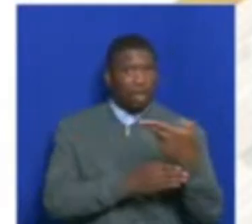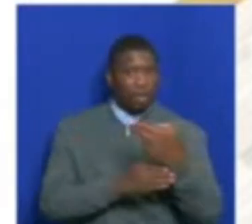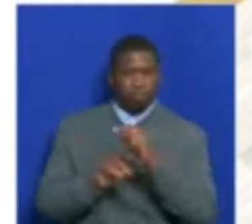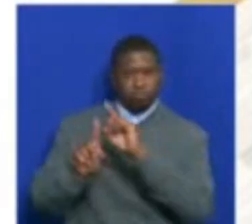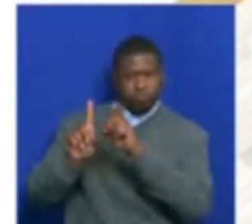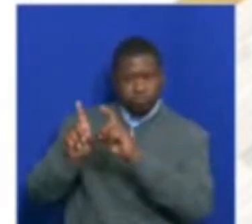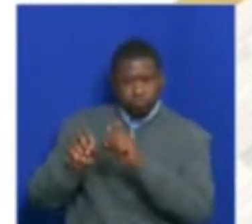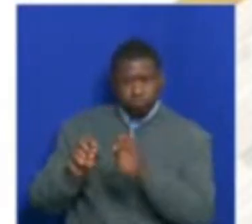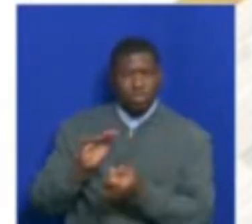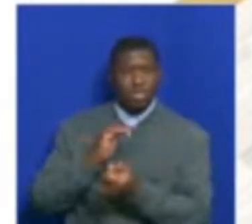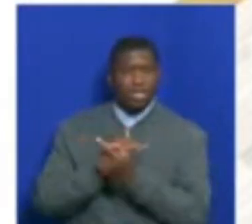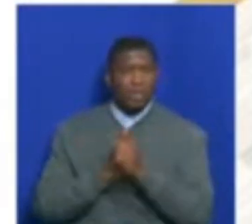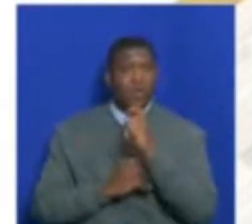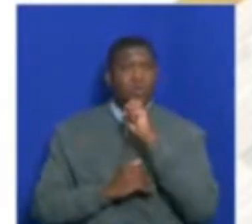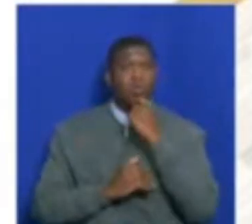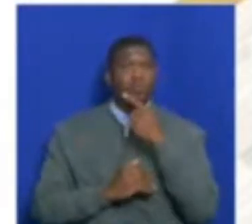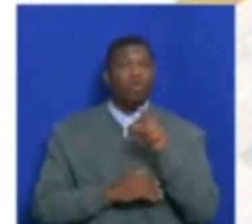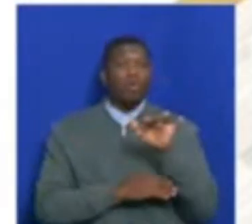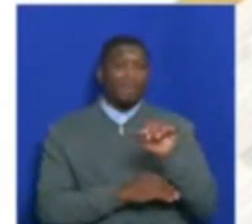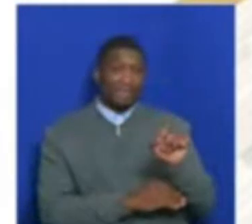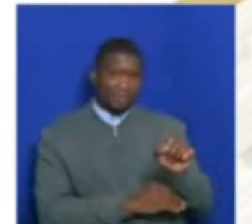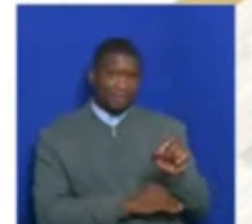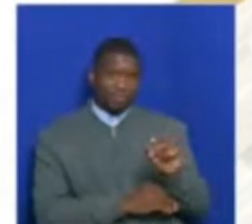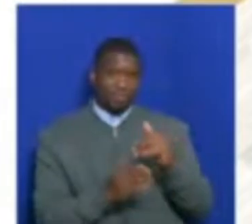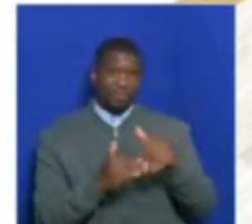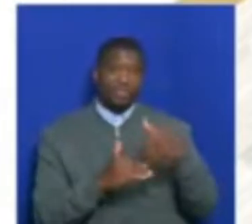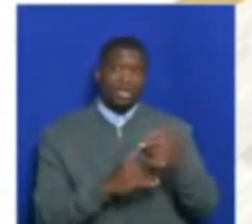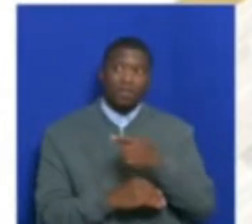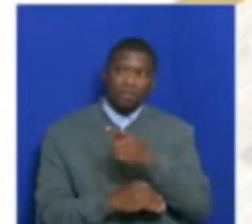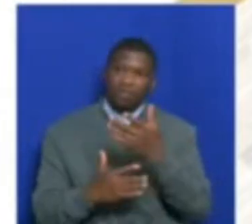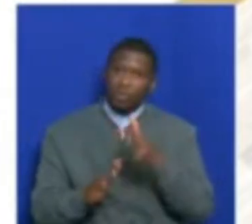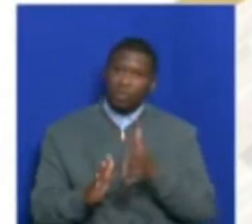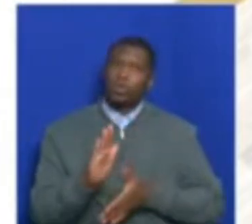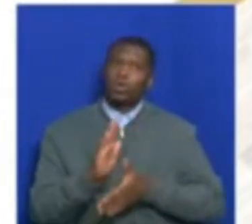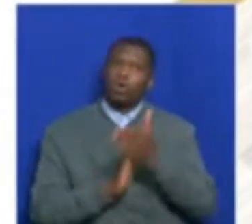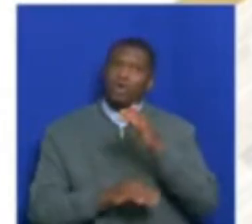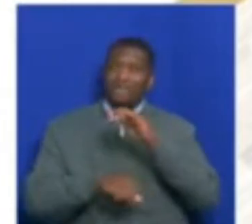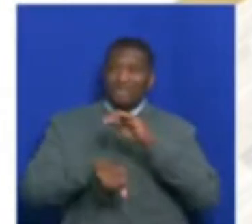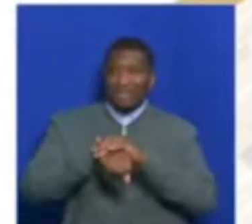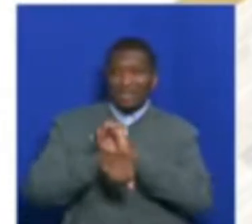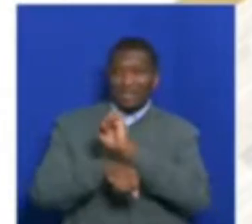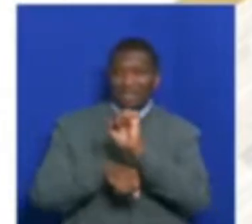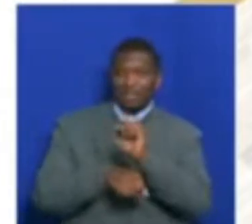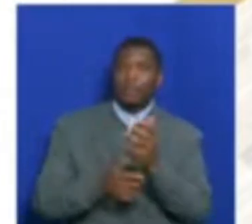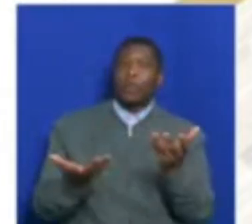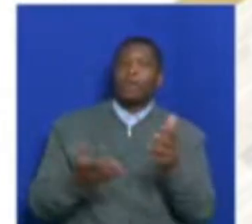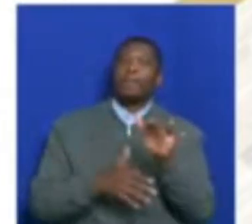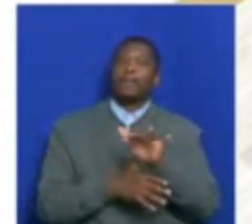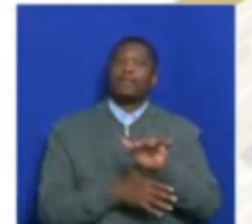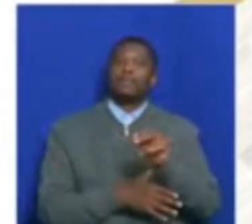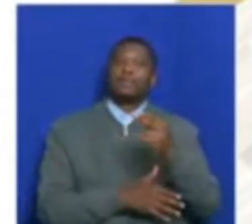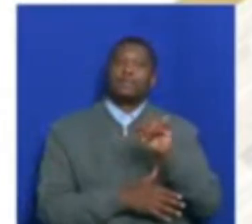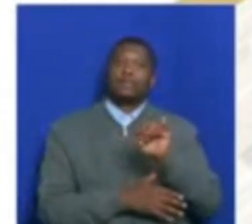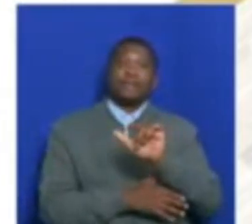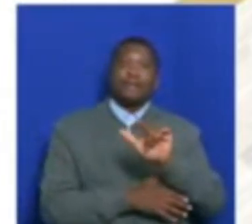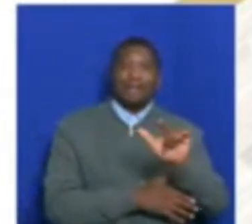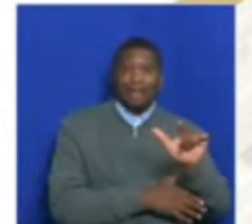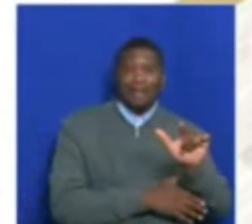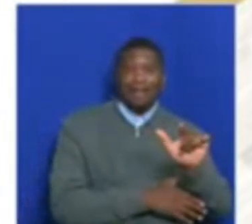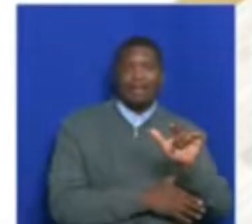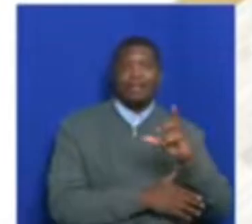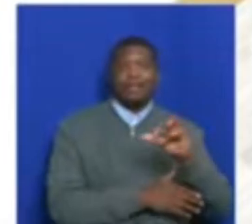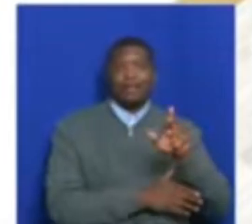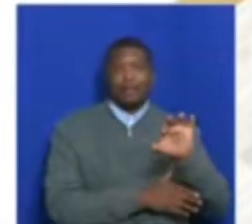murder, and he then took them to his friend's residence in Hillcrest. And what do you mean? Which airport is this? You